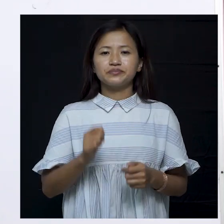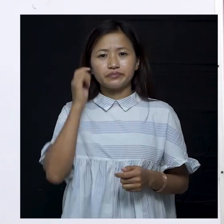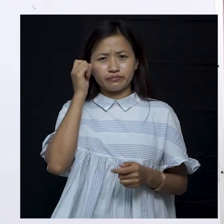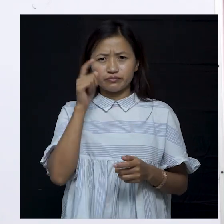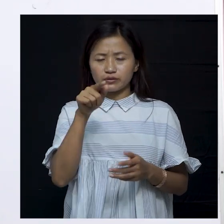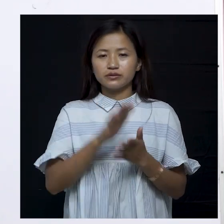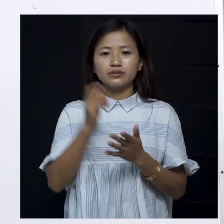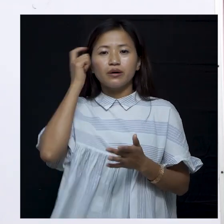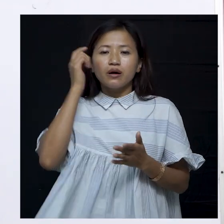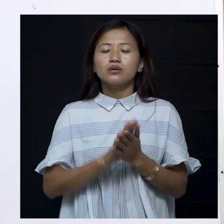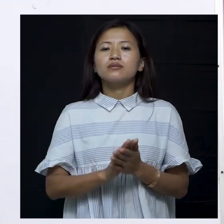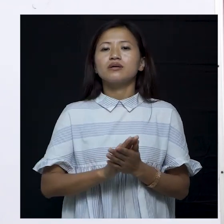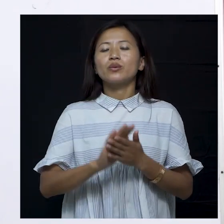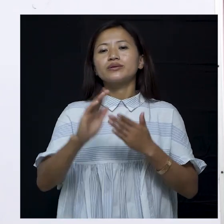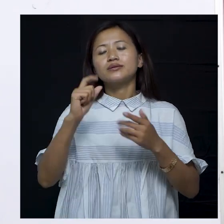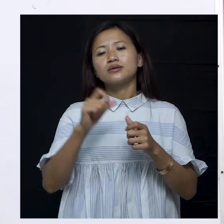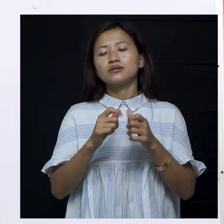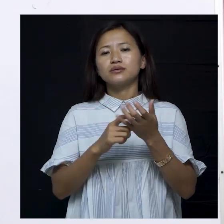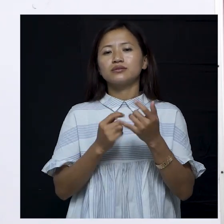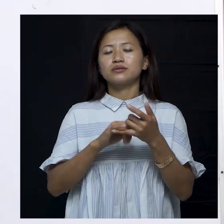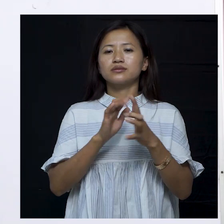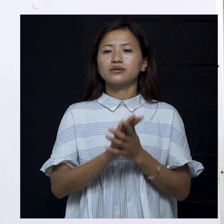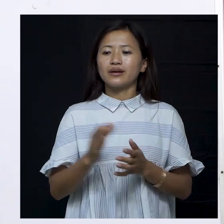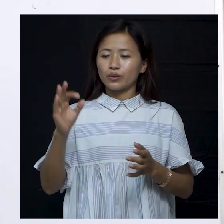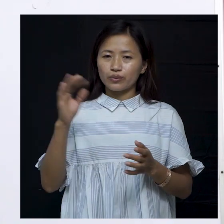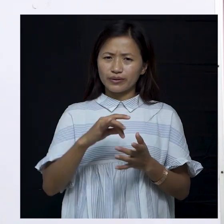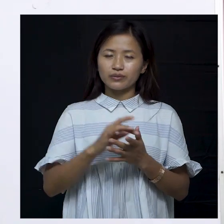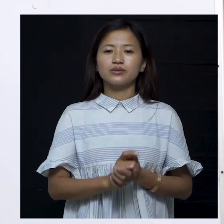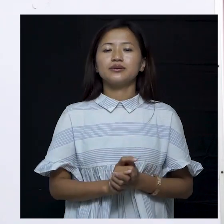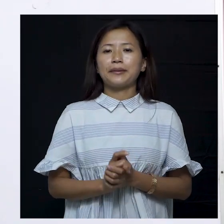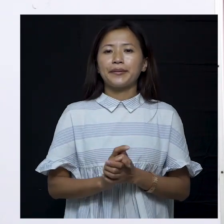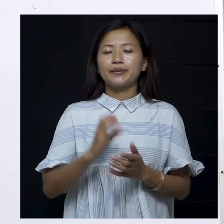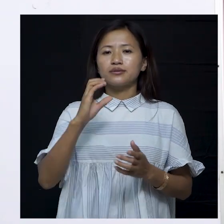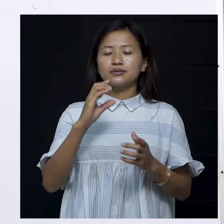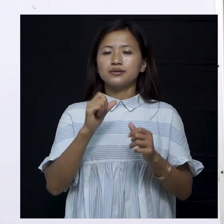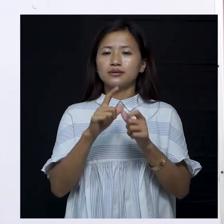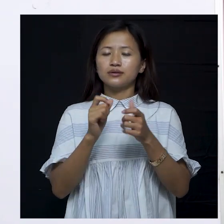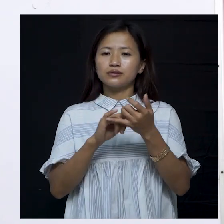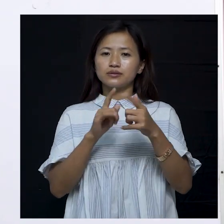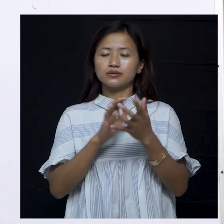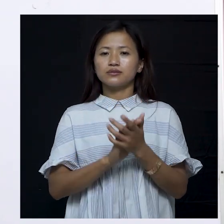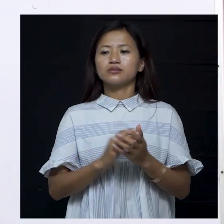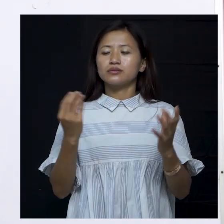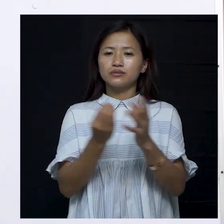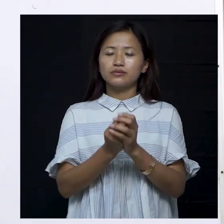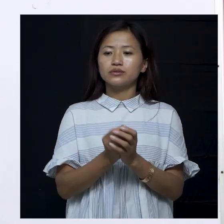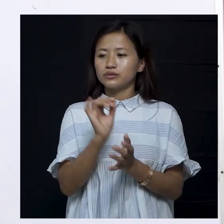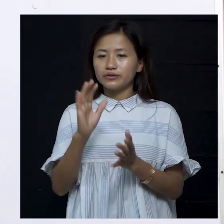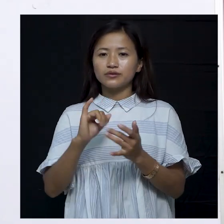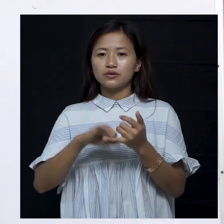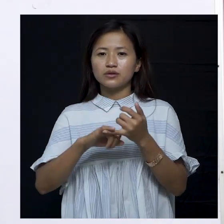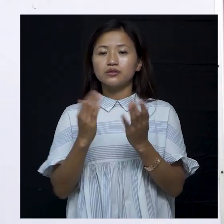of you who have missed the explanation, I'm just going to give you a quick recap. A clause is a group of words which has a subject,